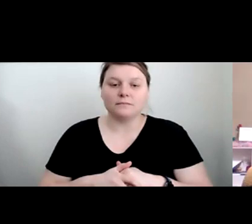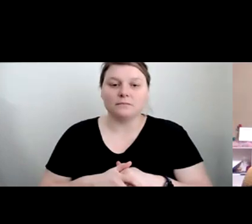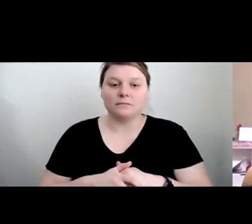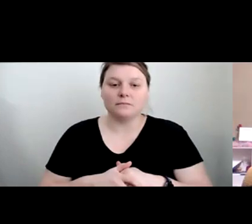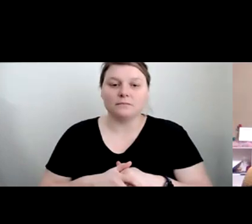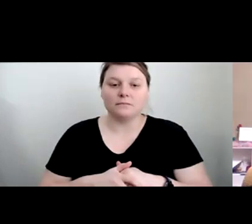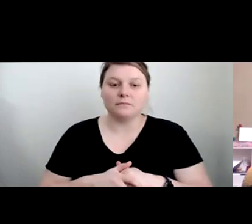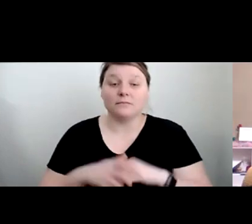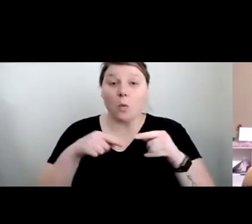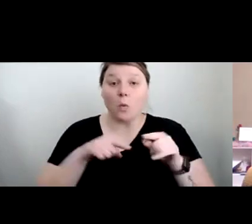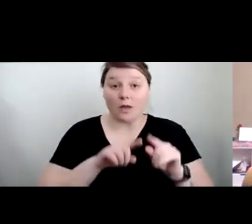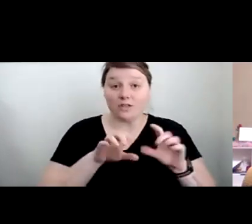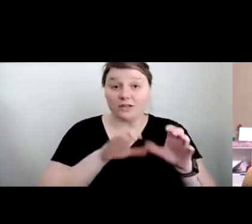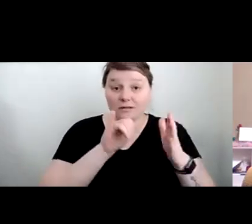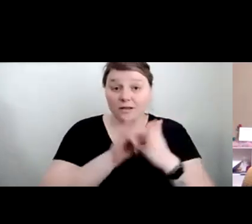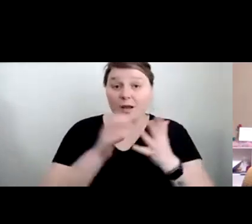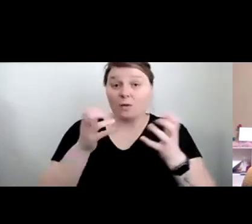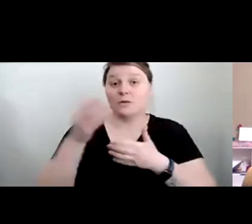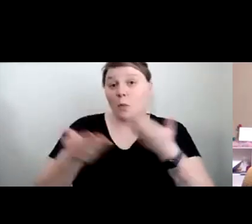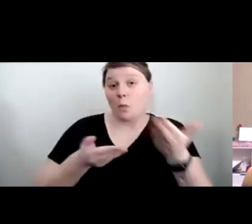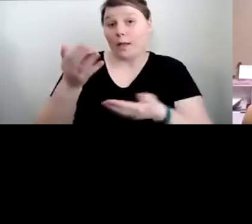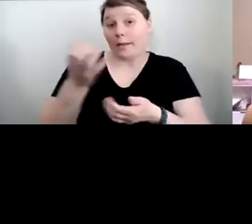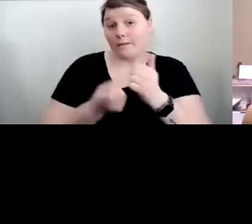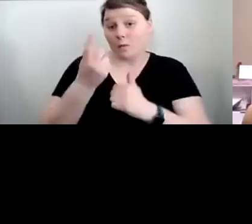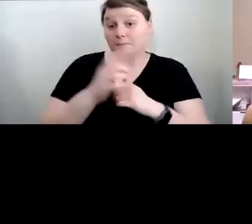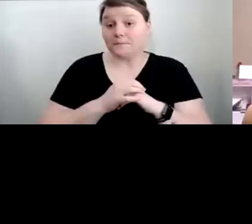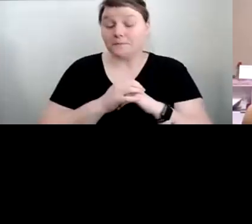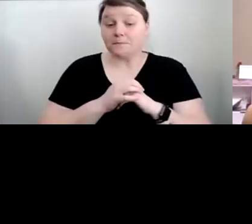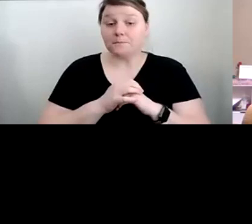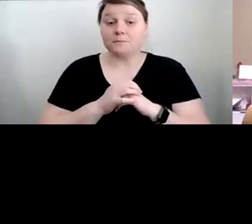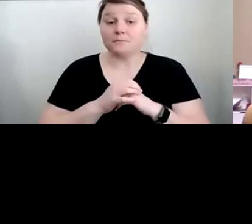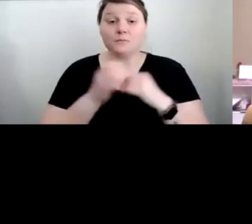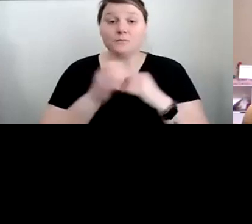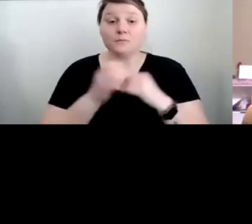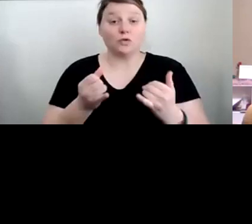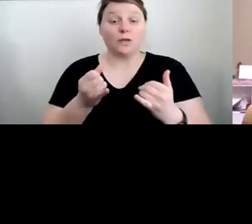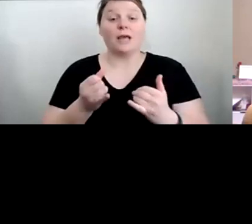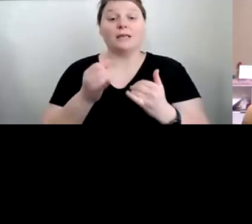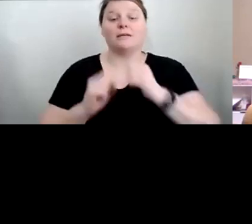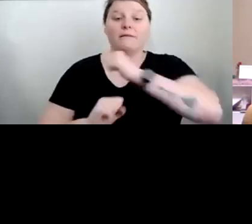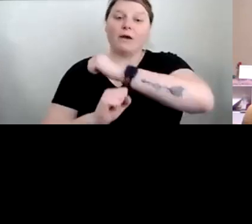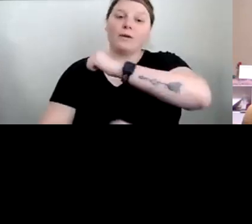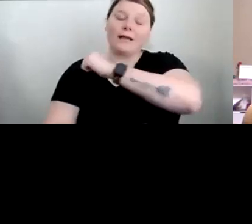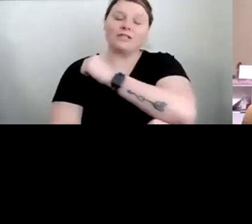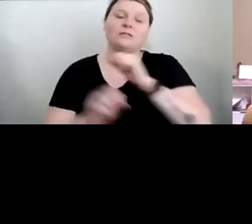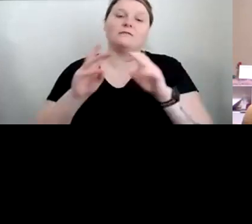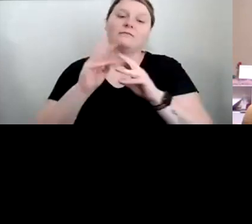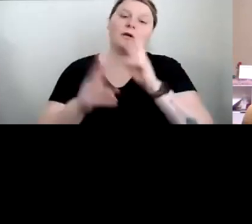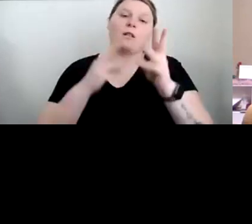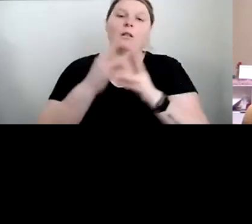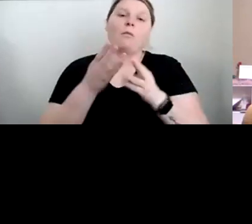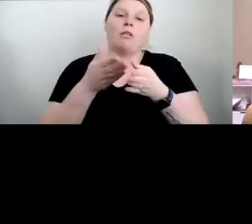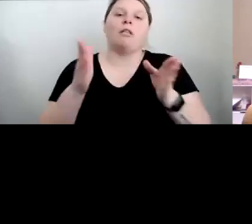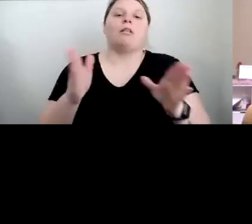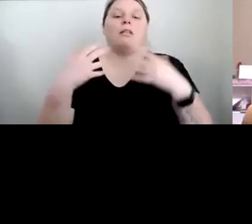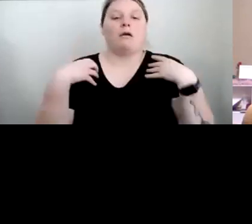And while she does that, I'd like to welcome everyone to today's Foundations of Global Health series. We have a wonderful guest